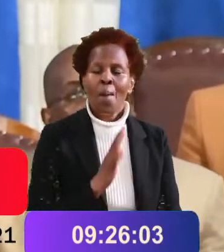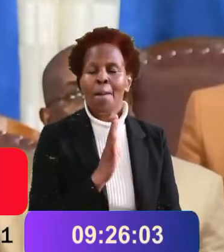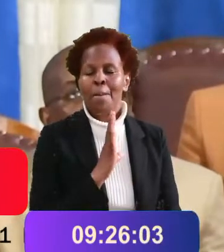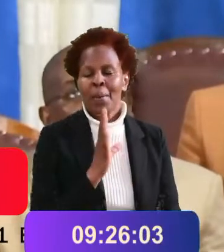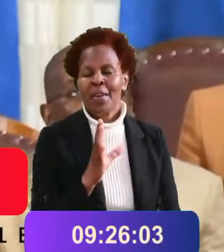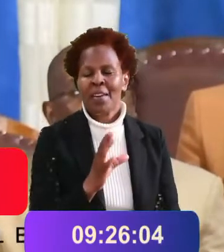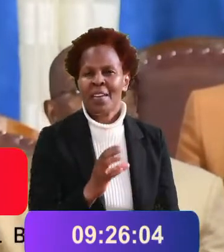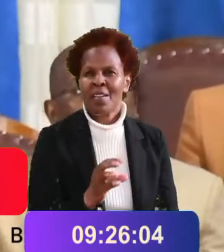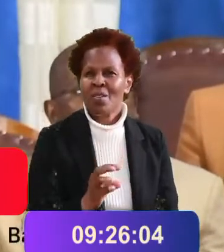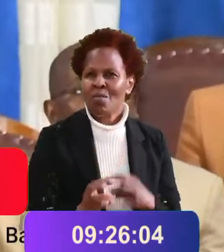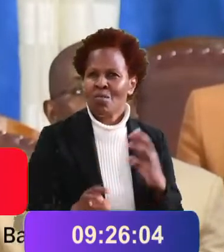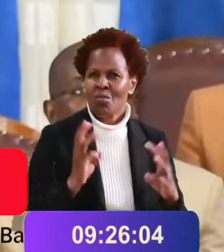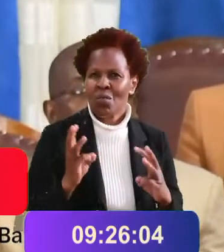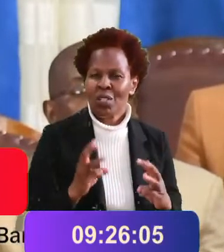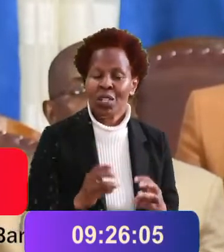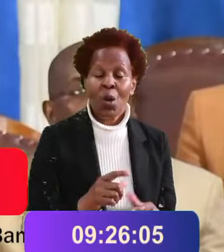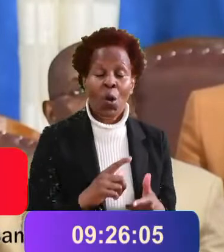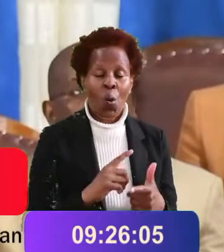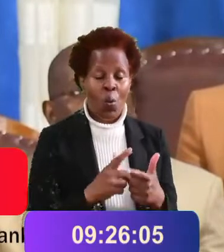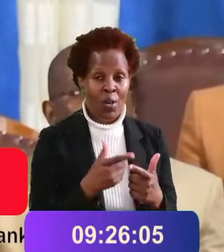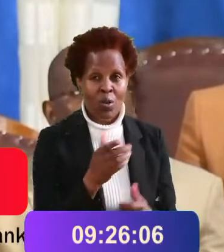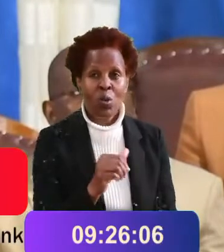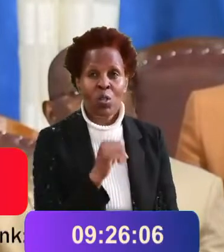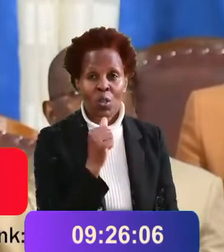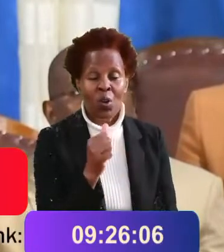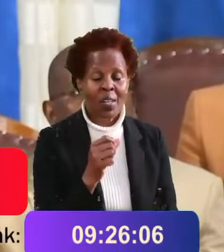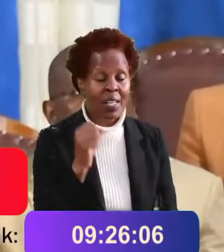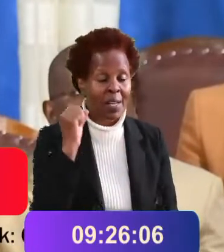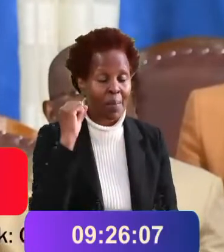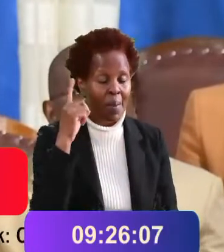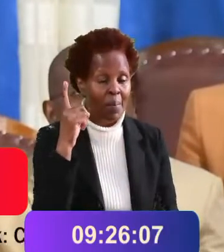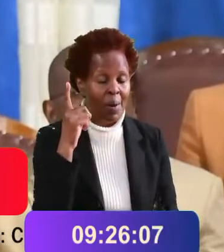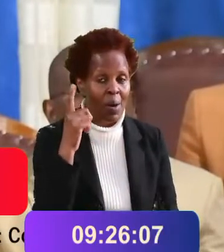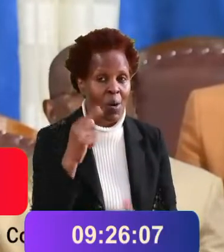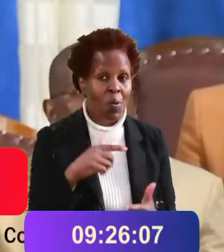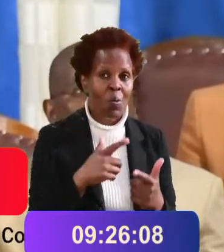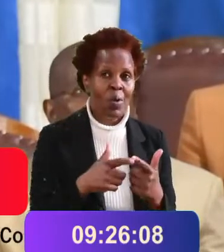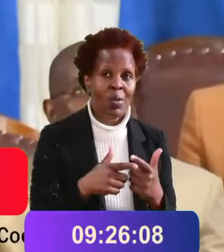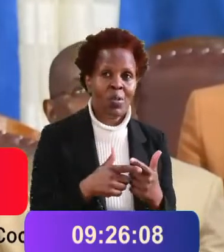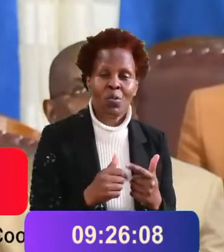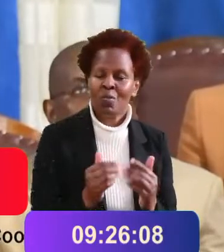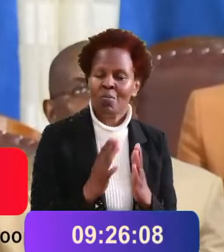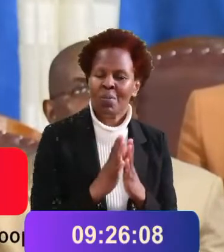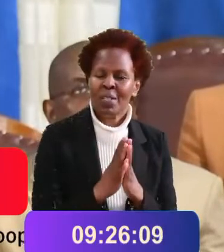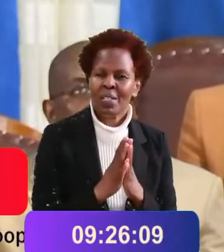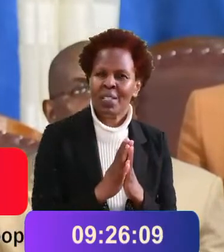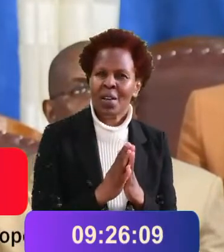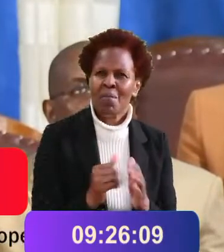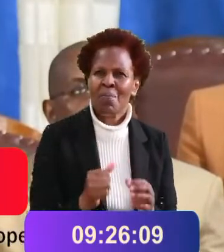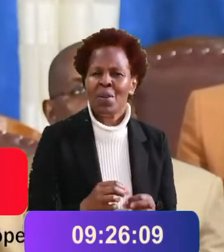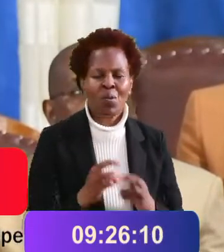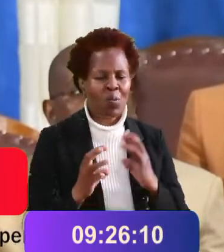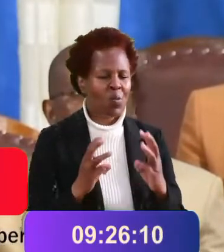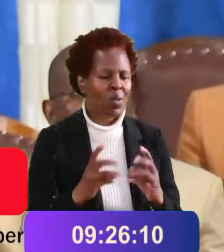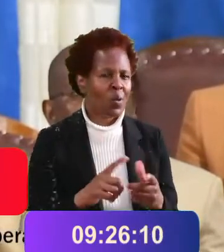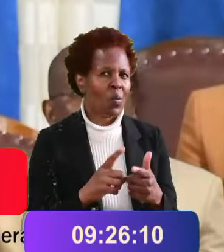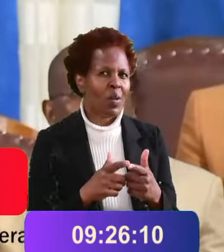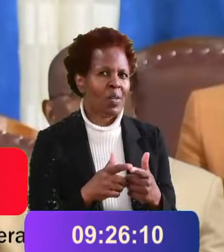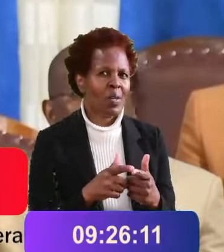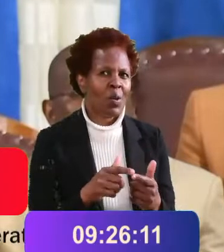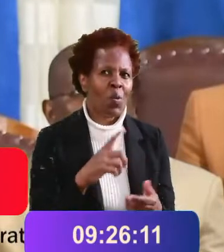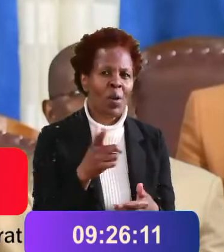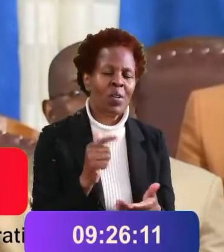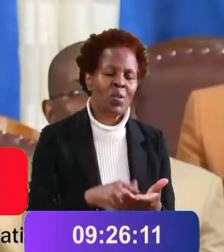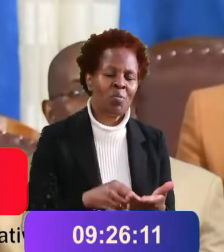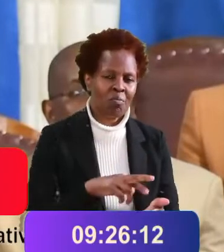can't remember the last time we talked about Jesus to someone. We should be concerned that our only Bible